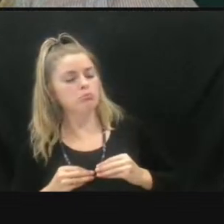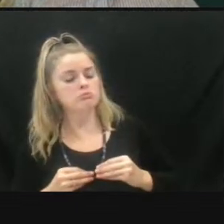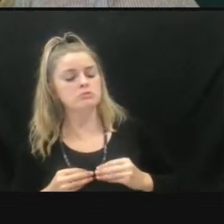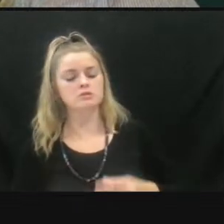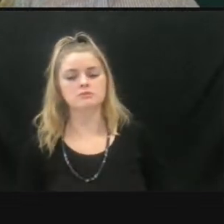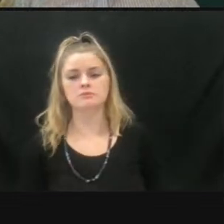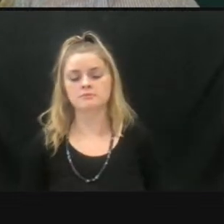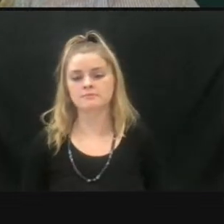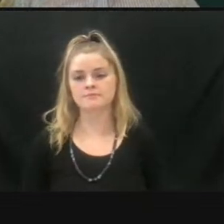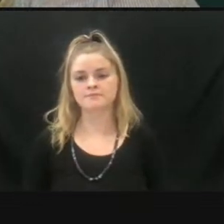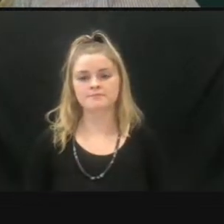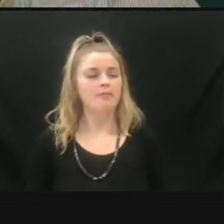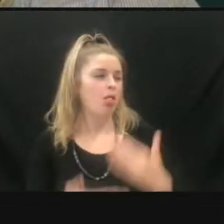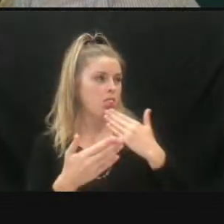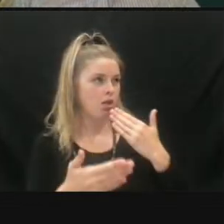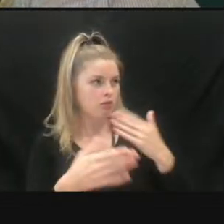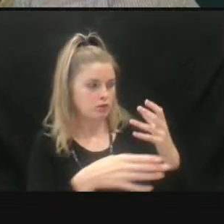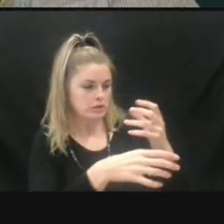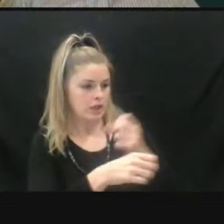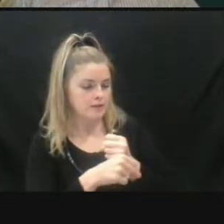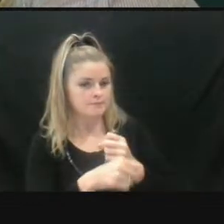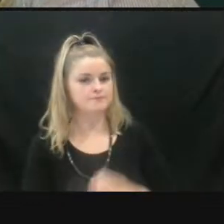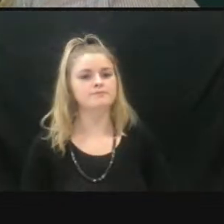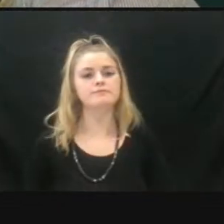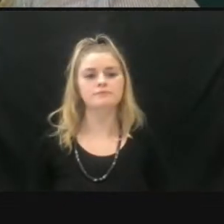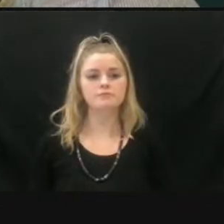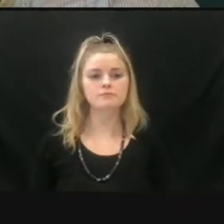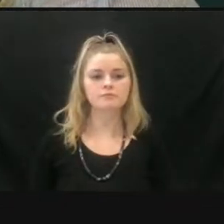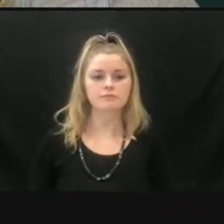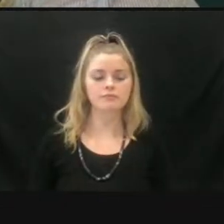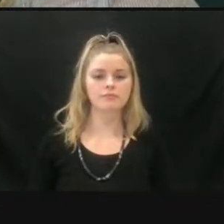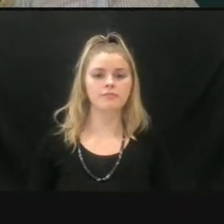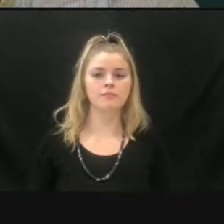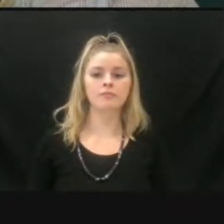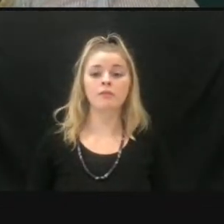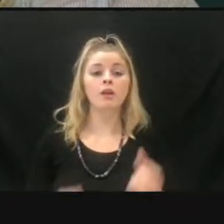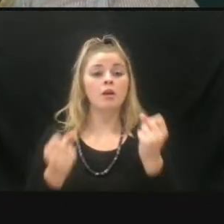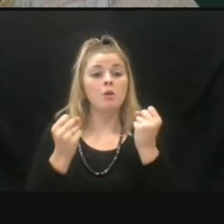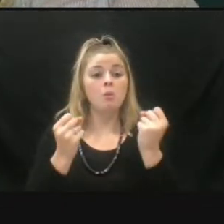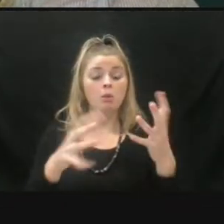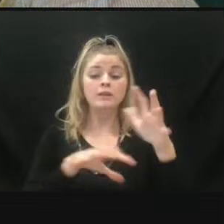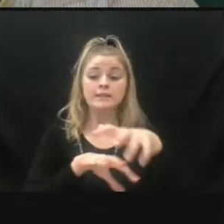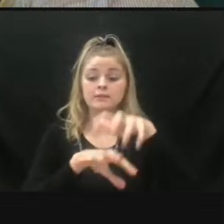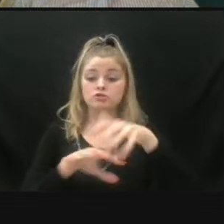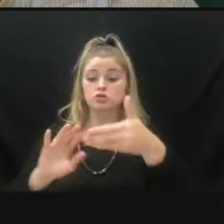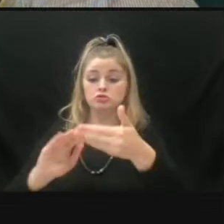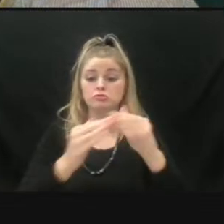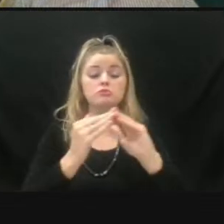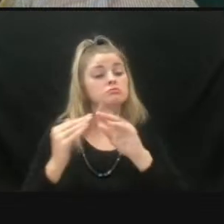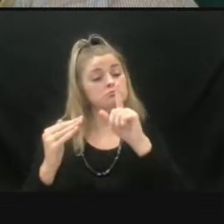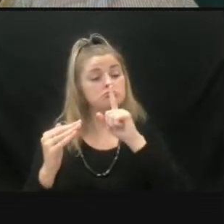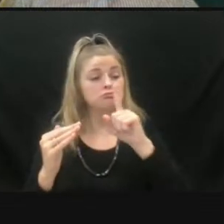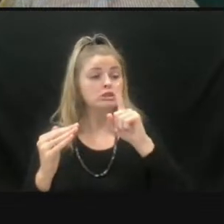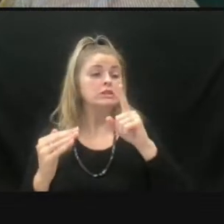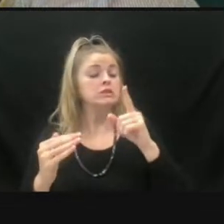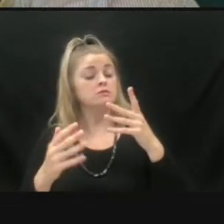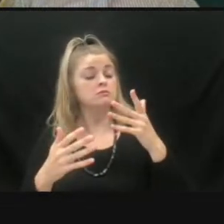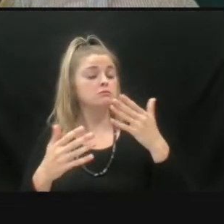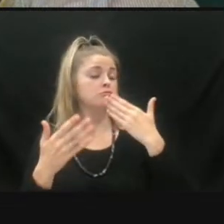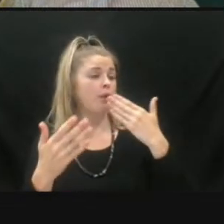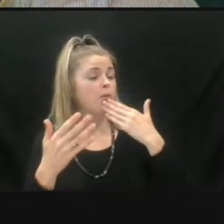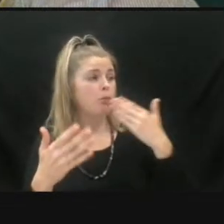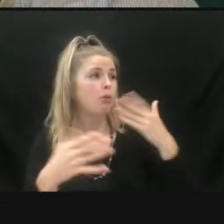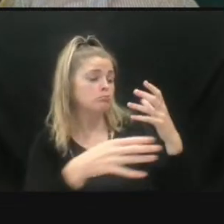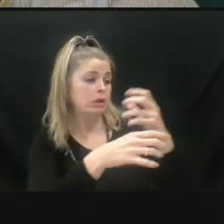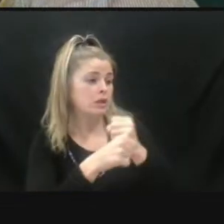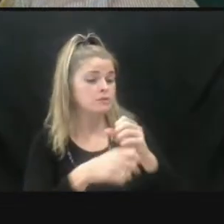it. These gifts were seen as very agreeable, and many community members were incredibly appreciative to receive them. The level